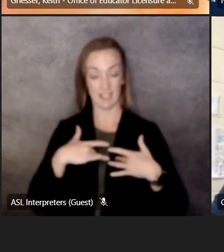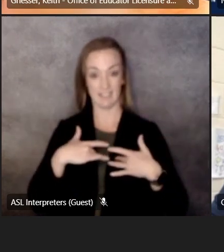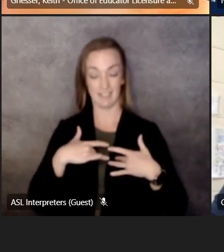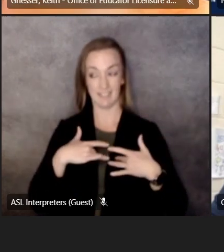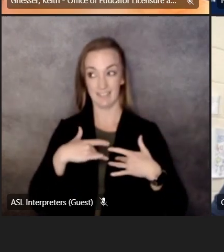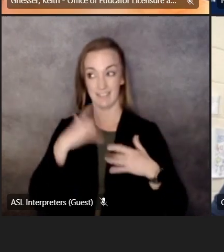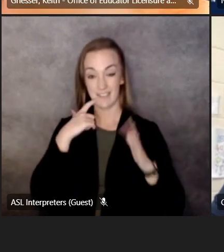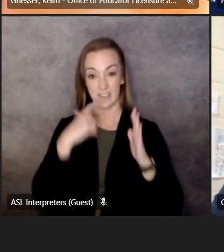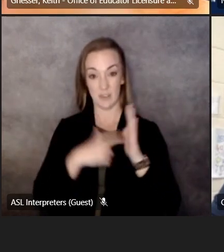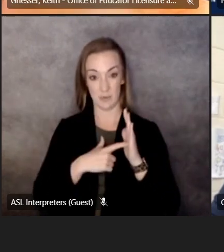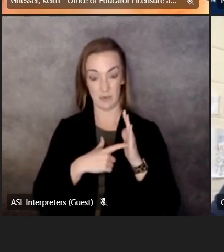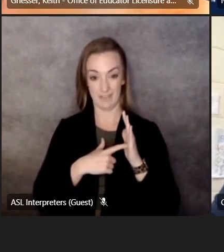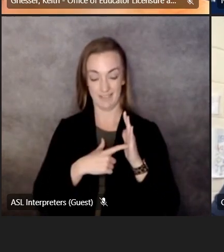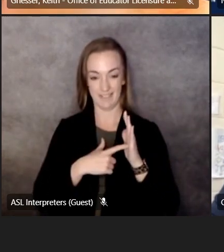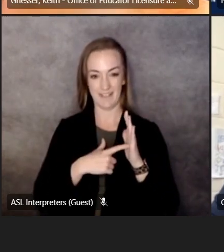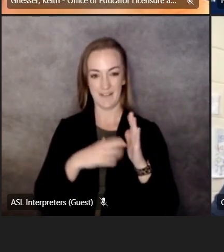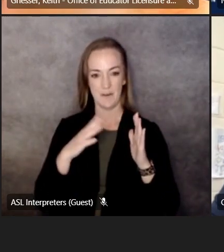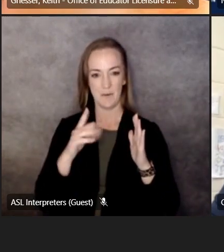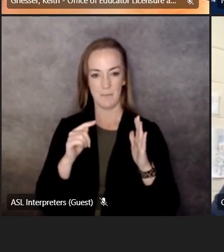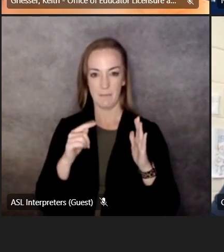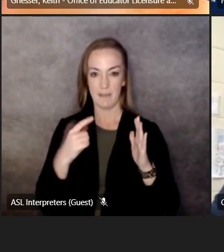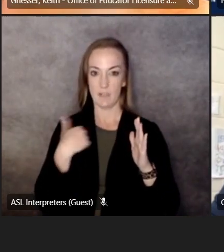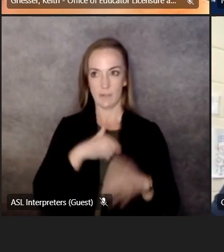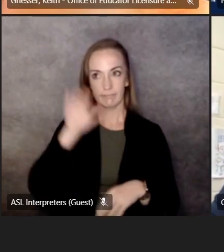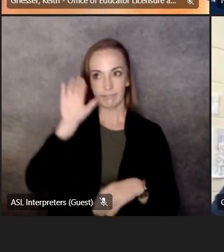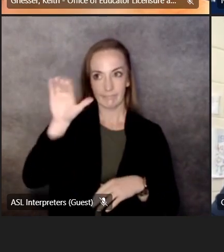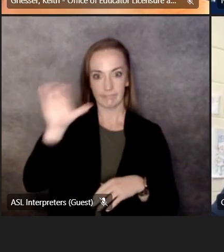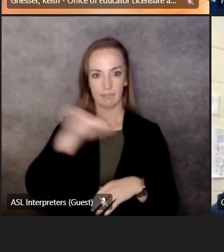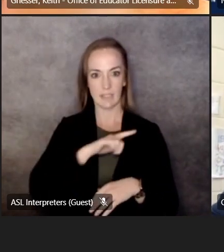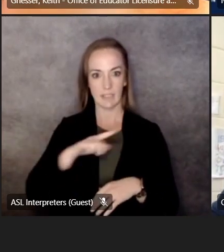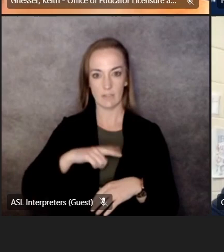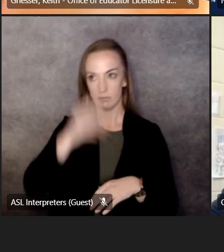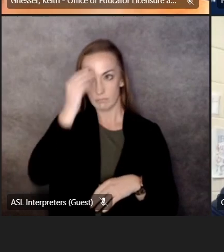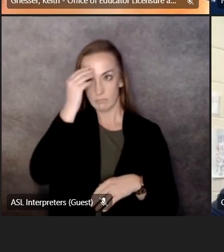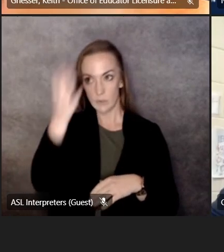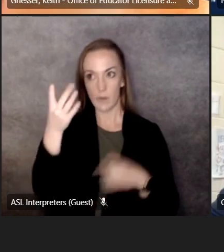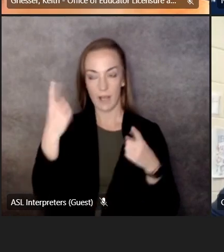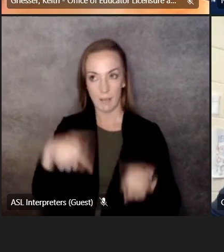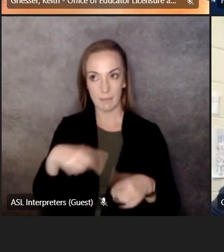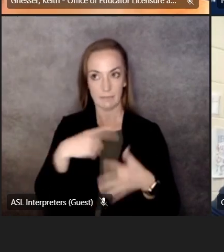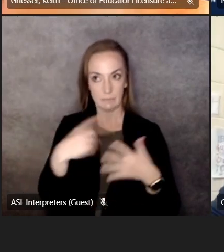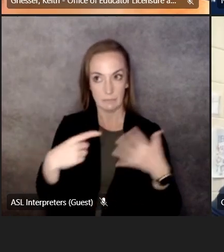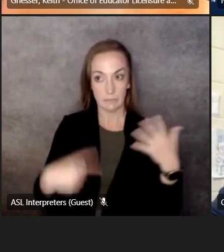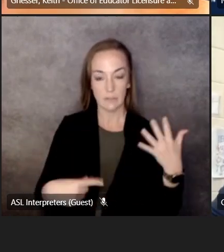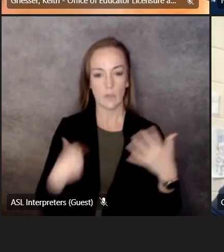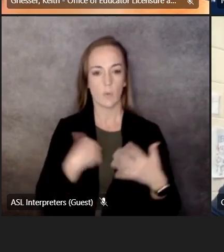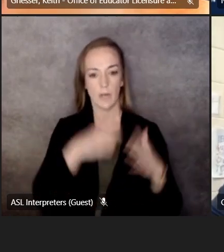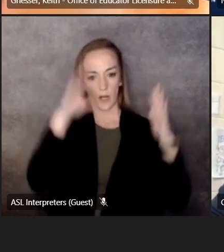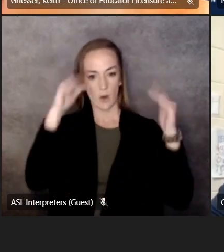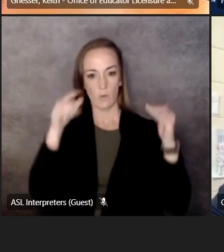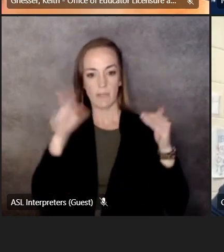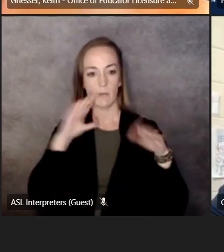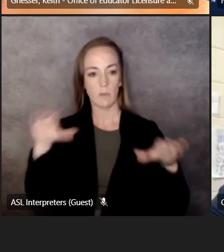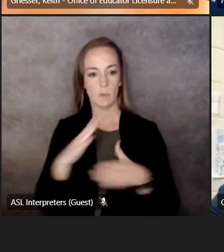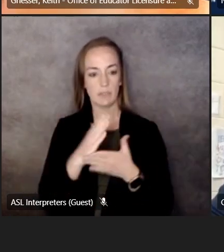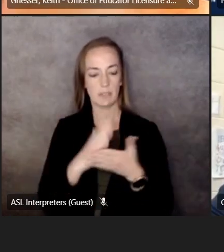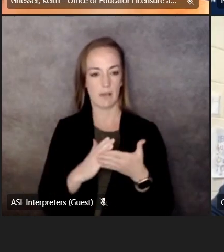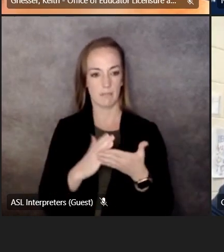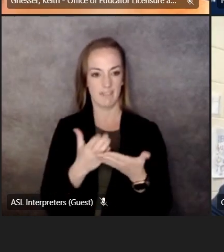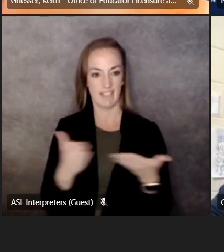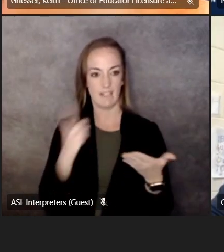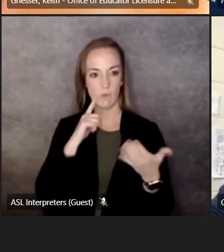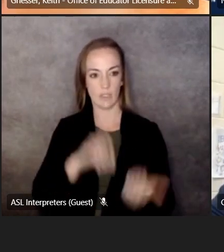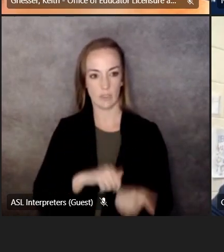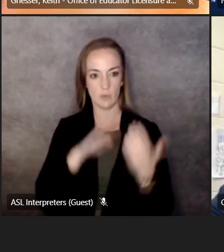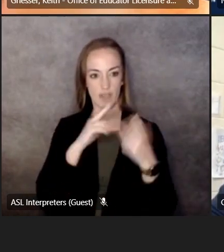made an effort to make the legislature aware of those trends, and we're hopeful that they would take some actions to address it. We